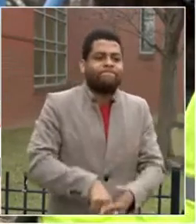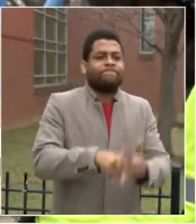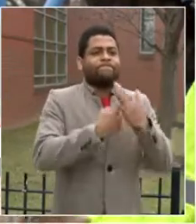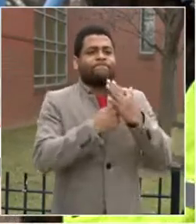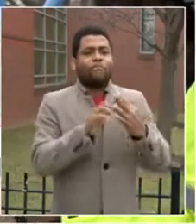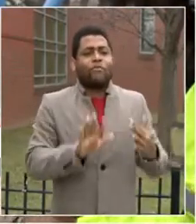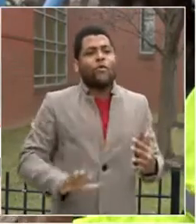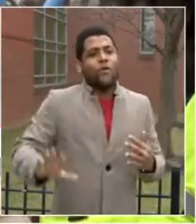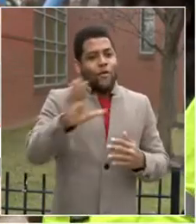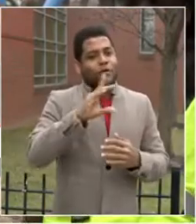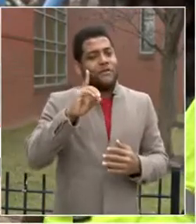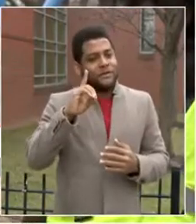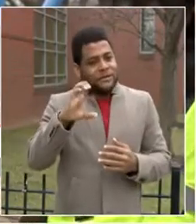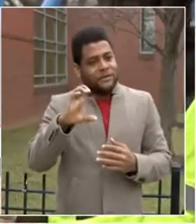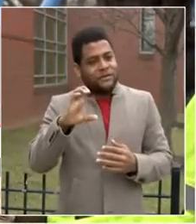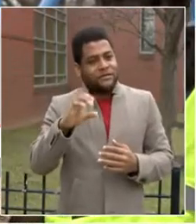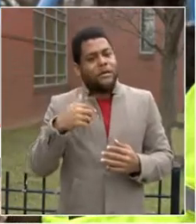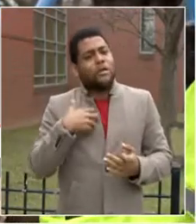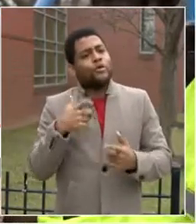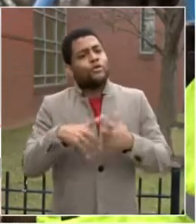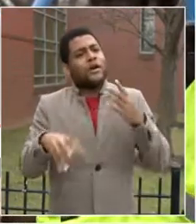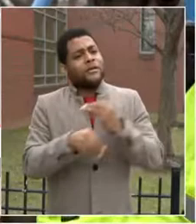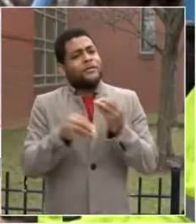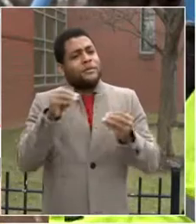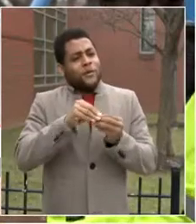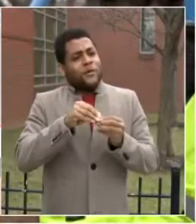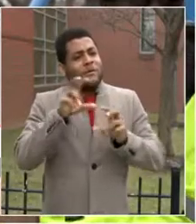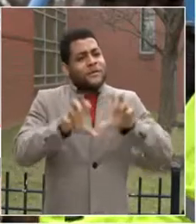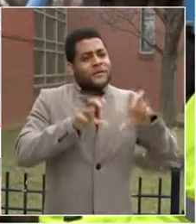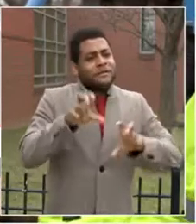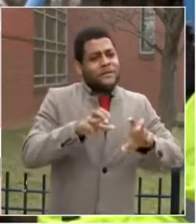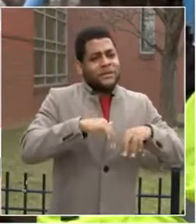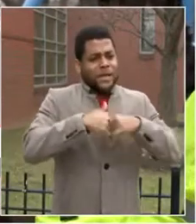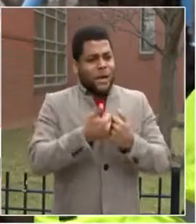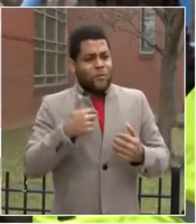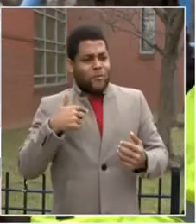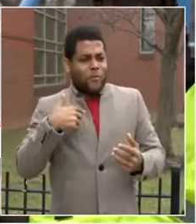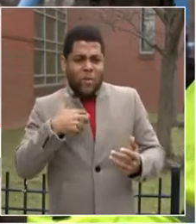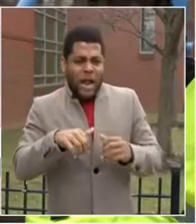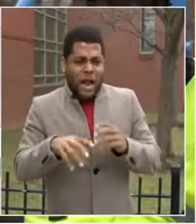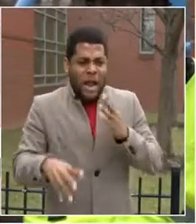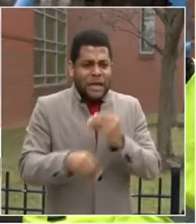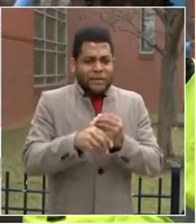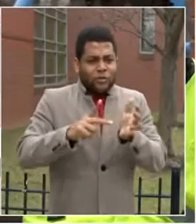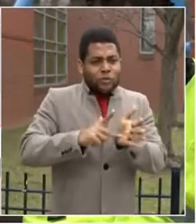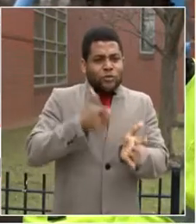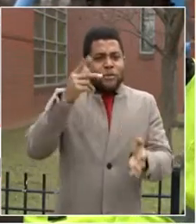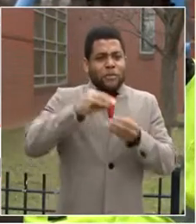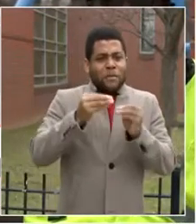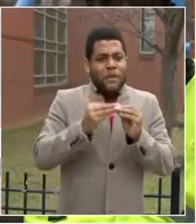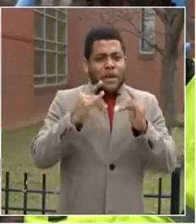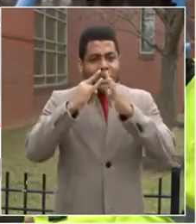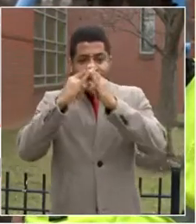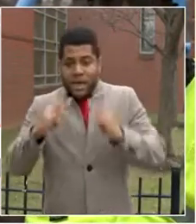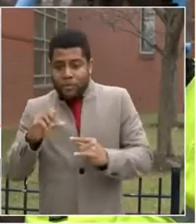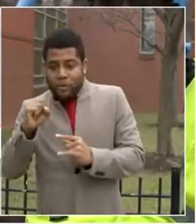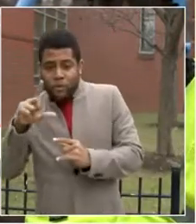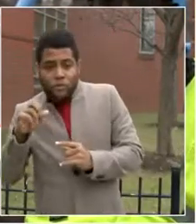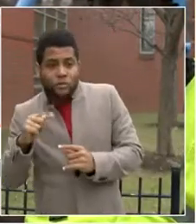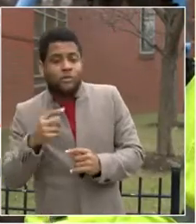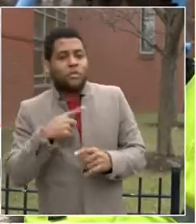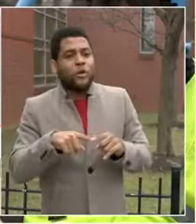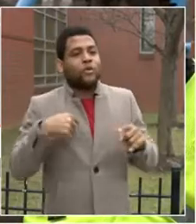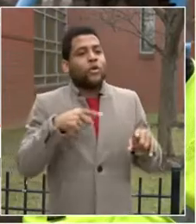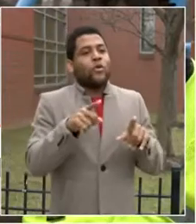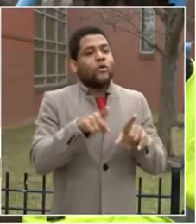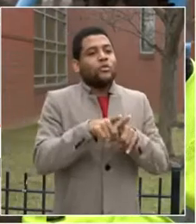these investments. I just want to add a bit more about what it'll do. In addition to doubling the number of camp slots, we'll be able to serve almost 60,000 residents